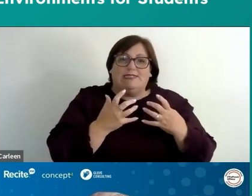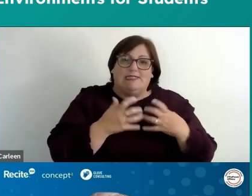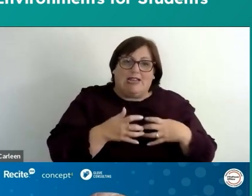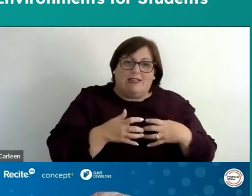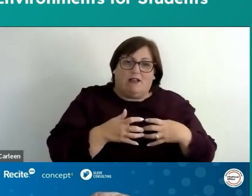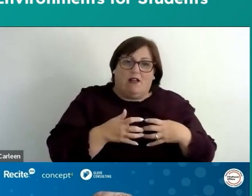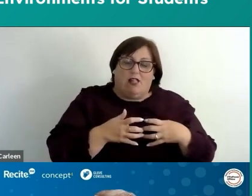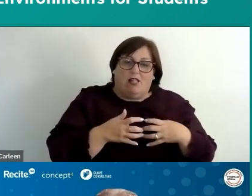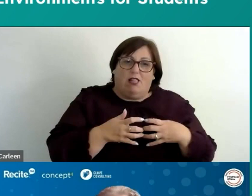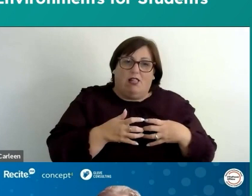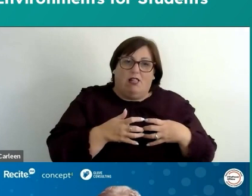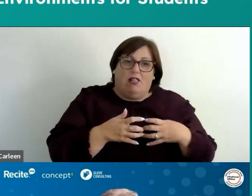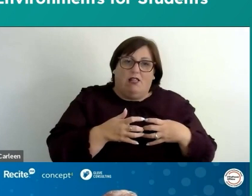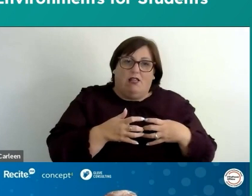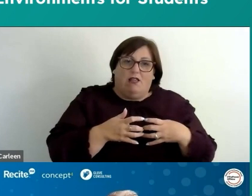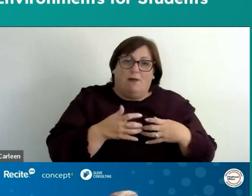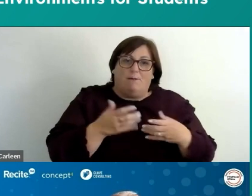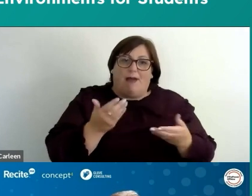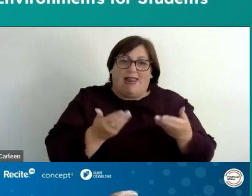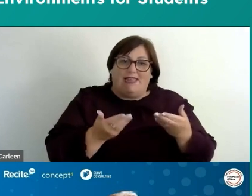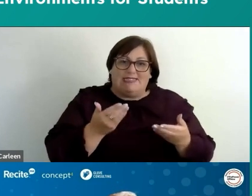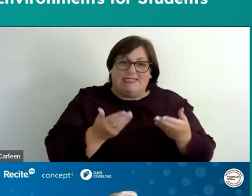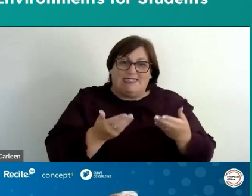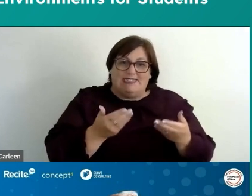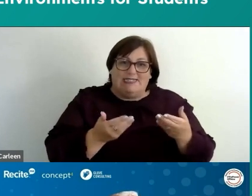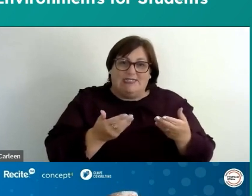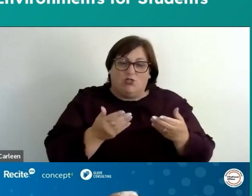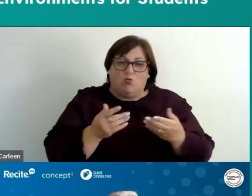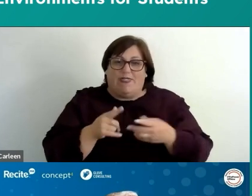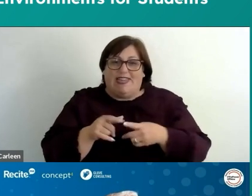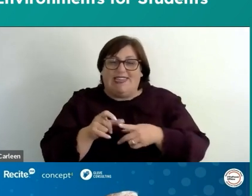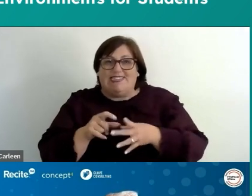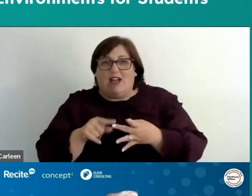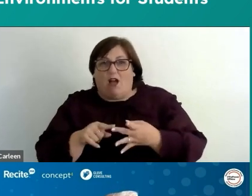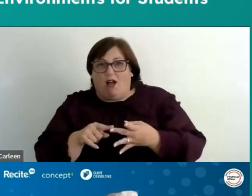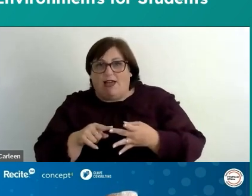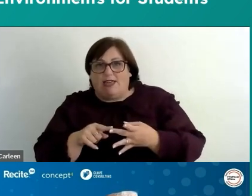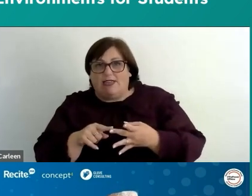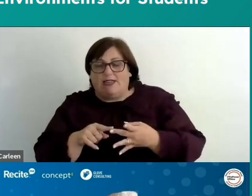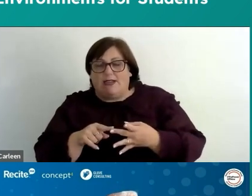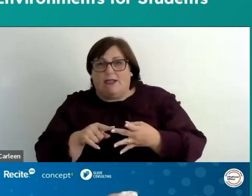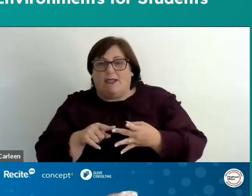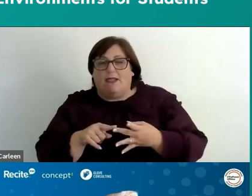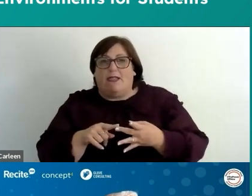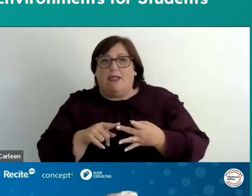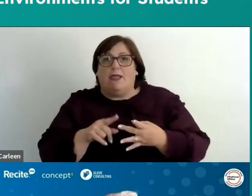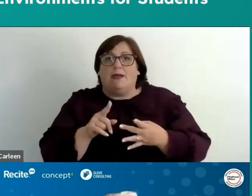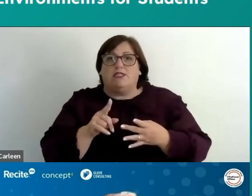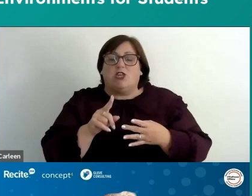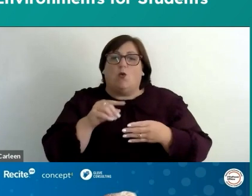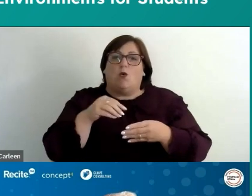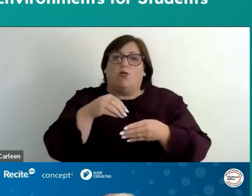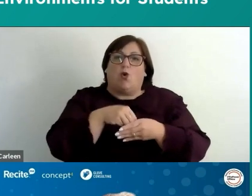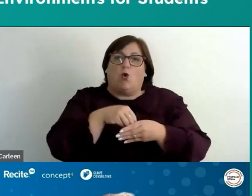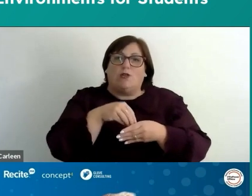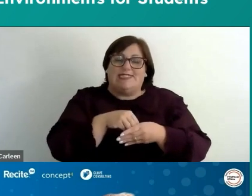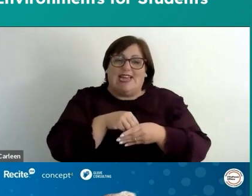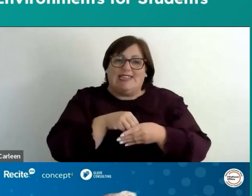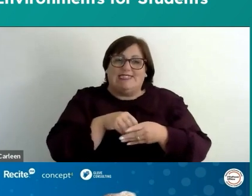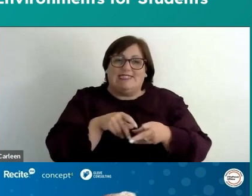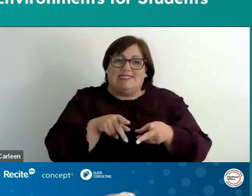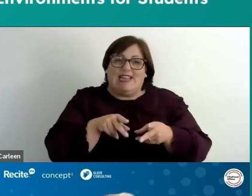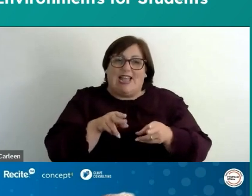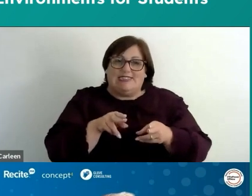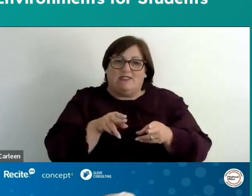things we need to think about in relation to EDI as well. Yeah, so getting that's called that content editor bought into the